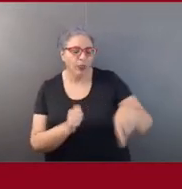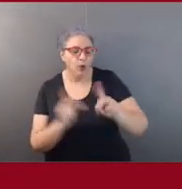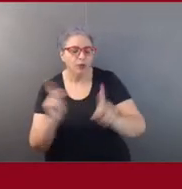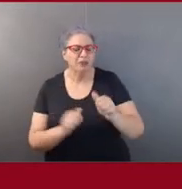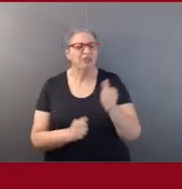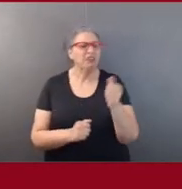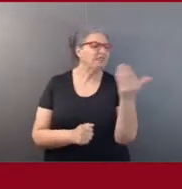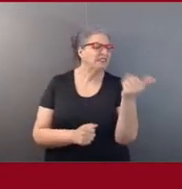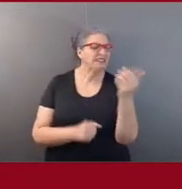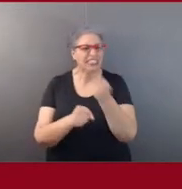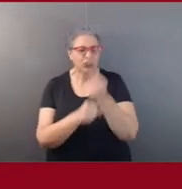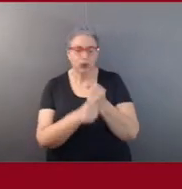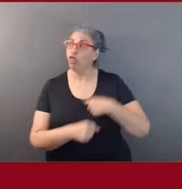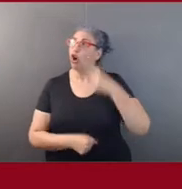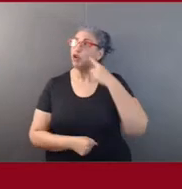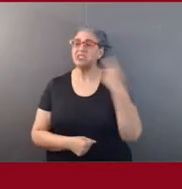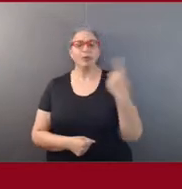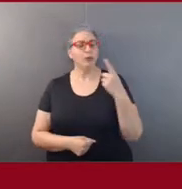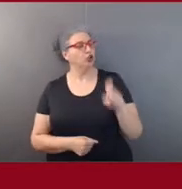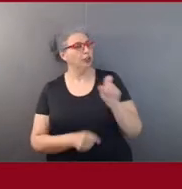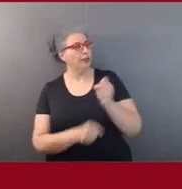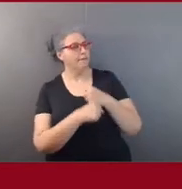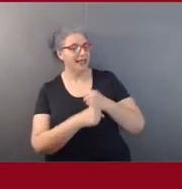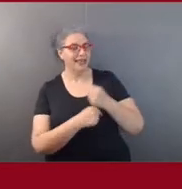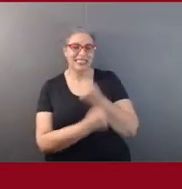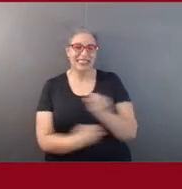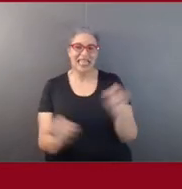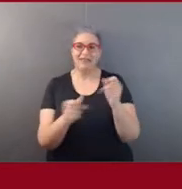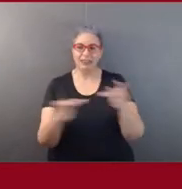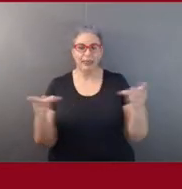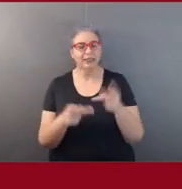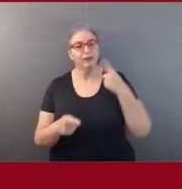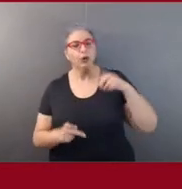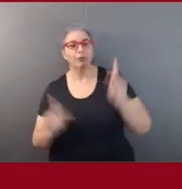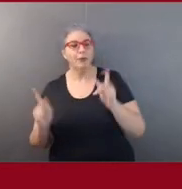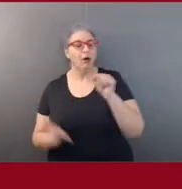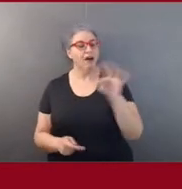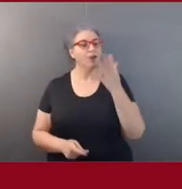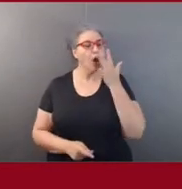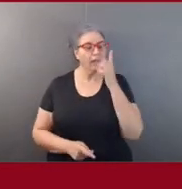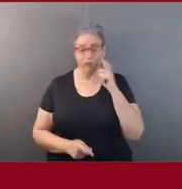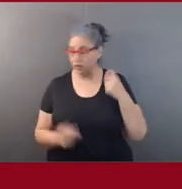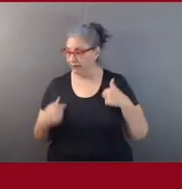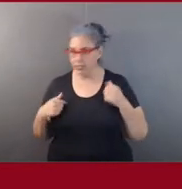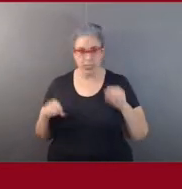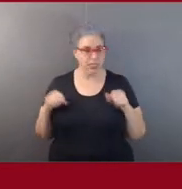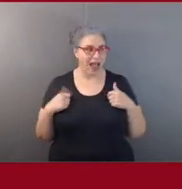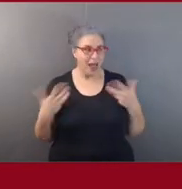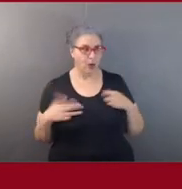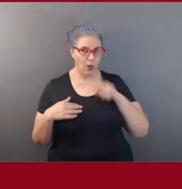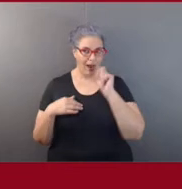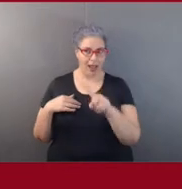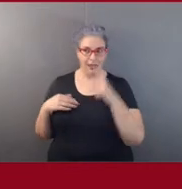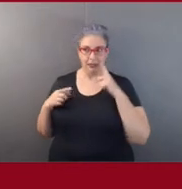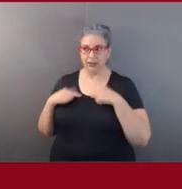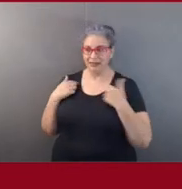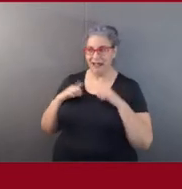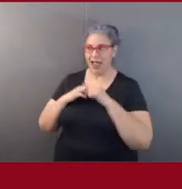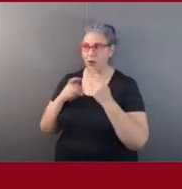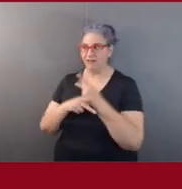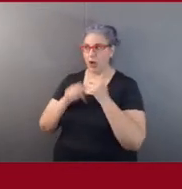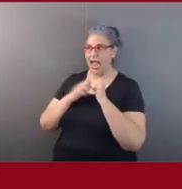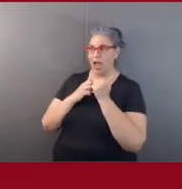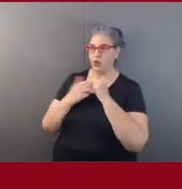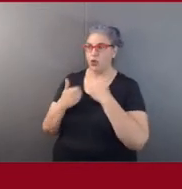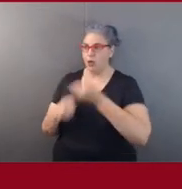should create a safe space for people of color so they can ask the questions that they are afraid to ask and figure out what it takes to like get a job in the